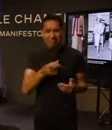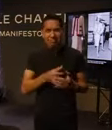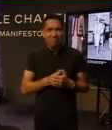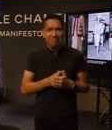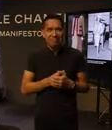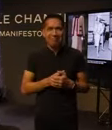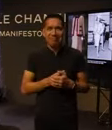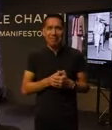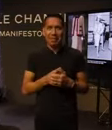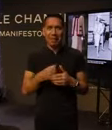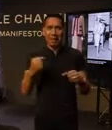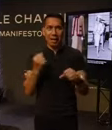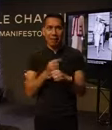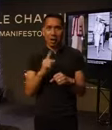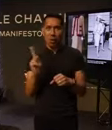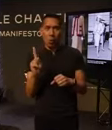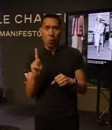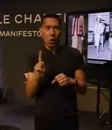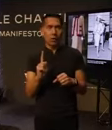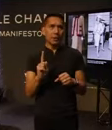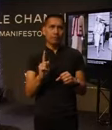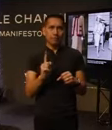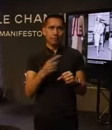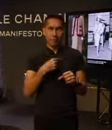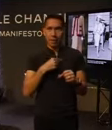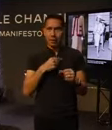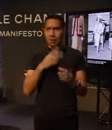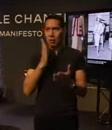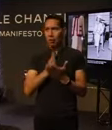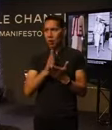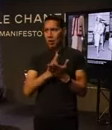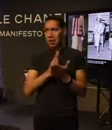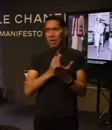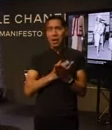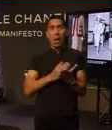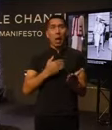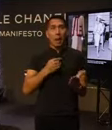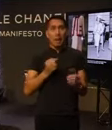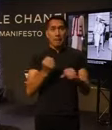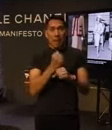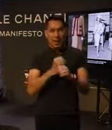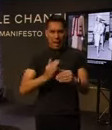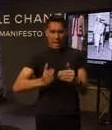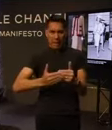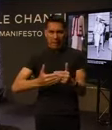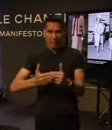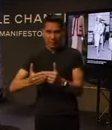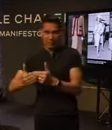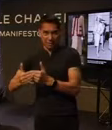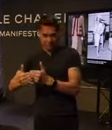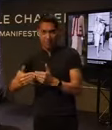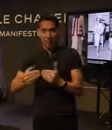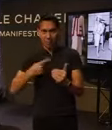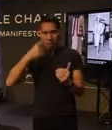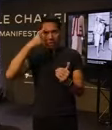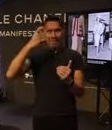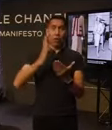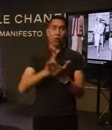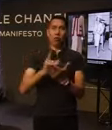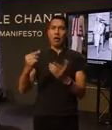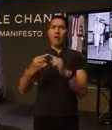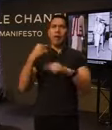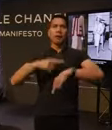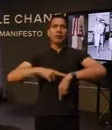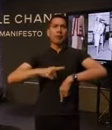make and mend ethos, etc. But you know, Christian Dior, not taking away from him, was extraordinary for the